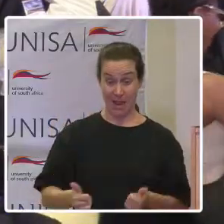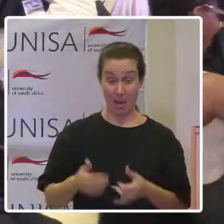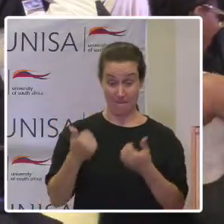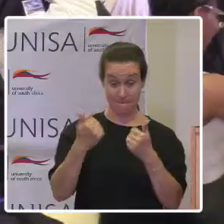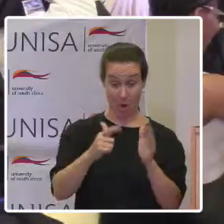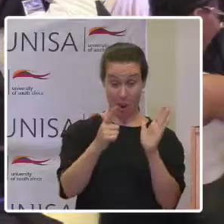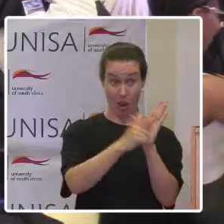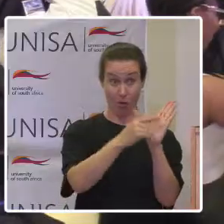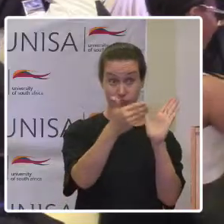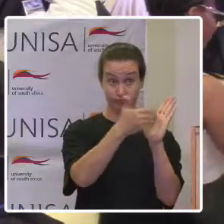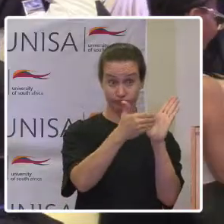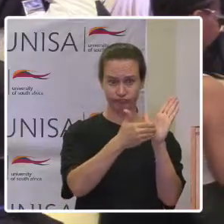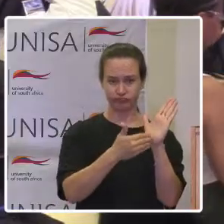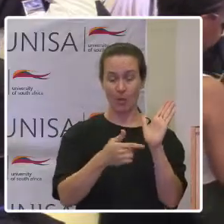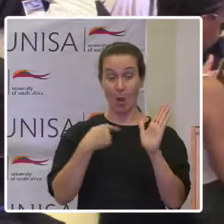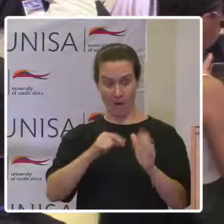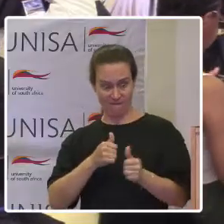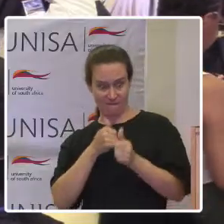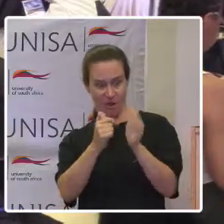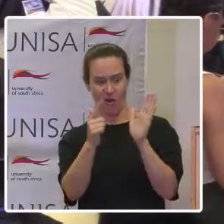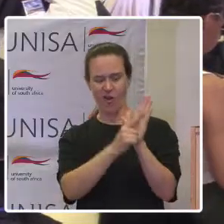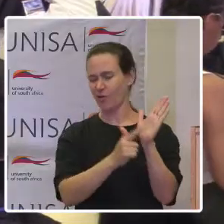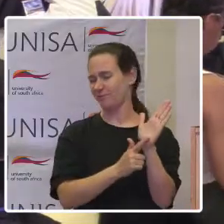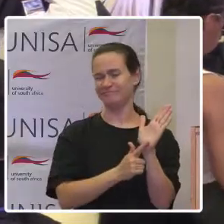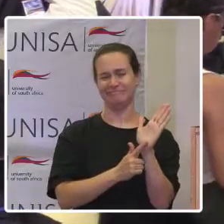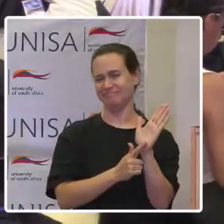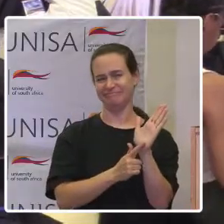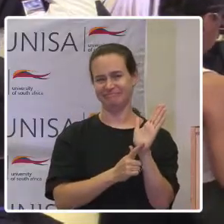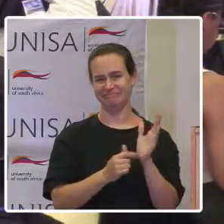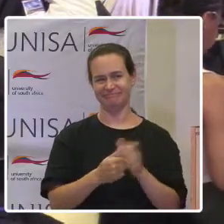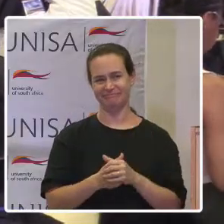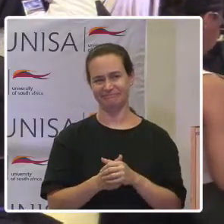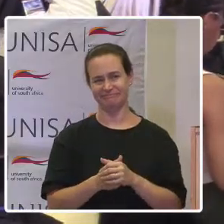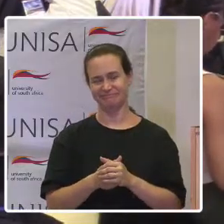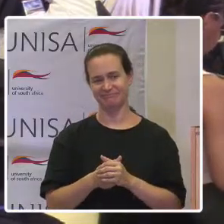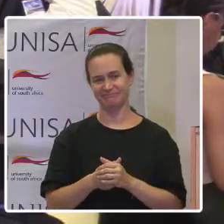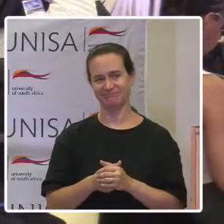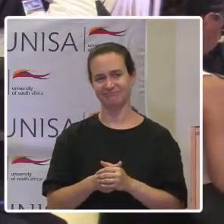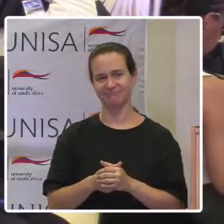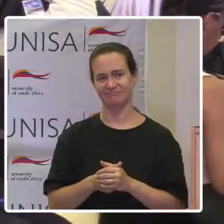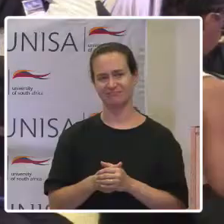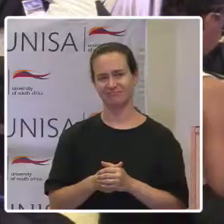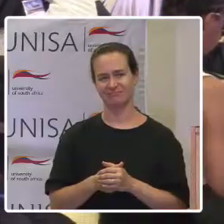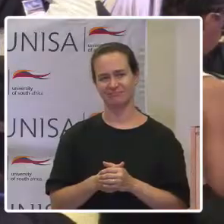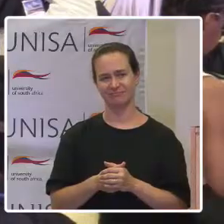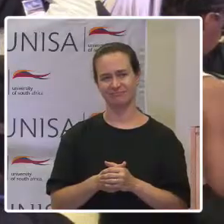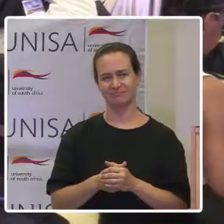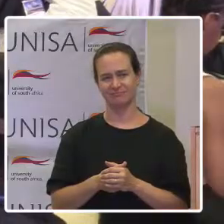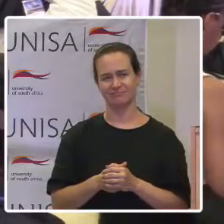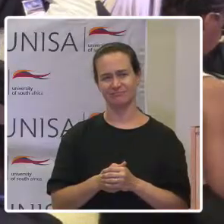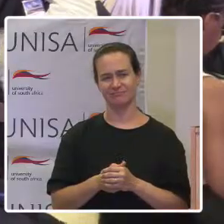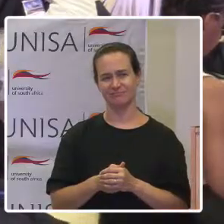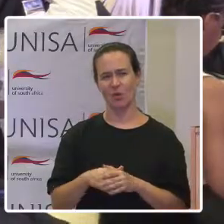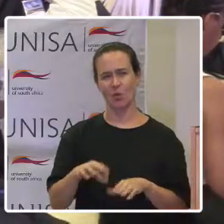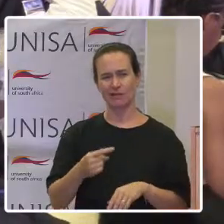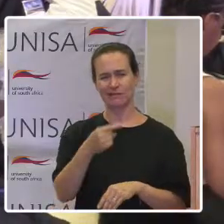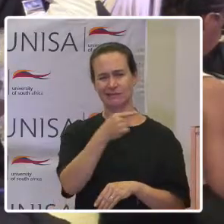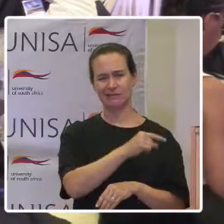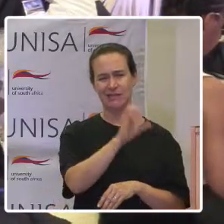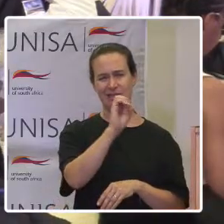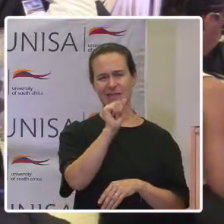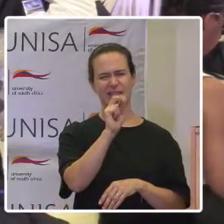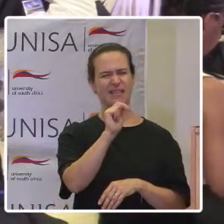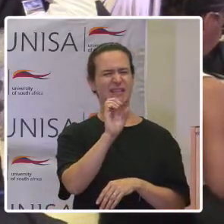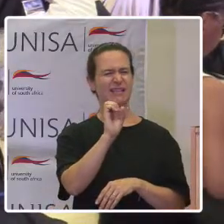not been adhered to. So, what is SANSA's role, or what was